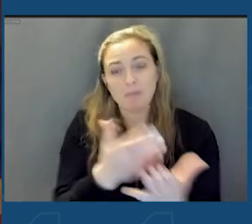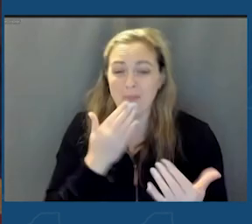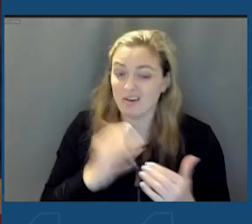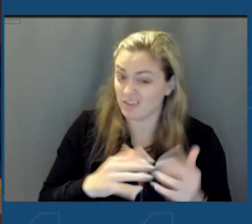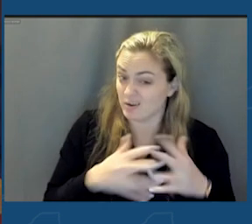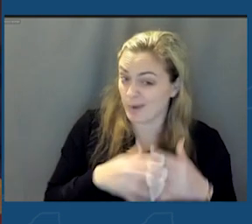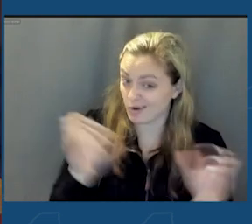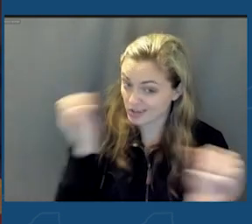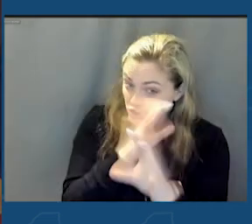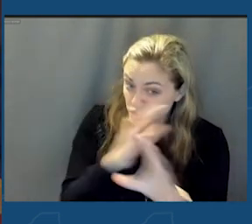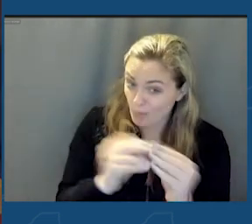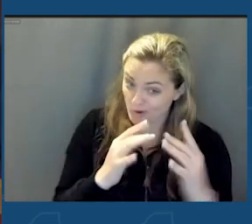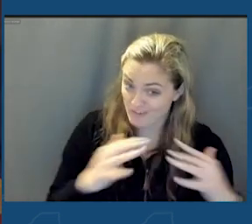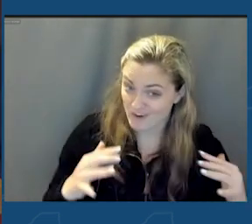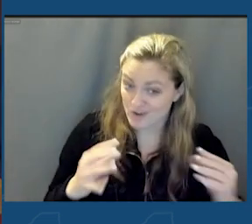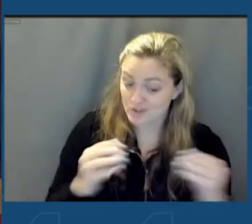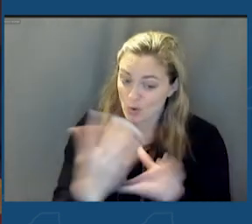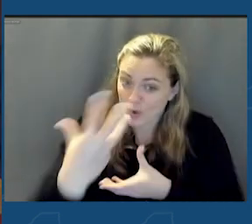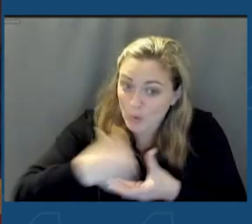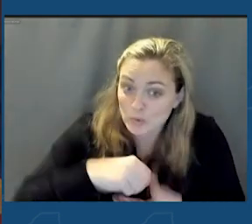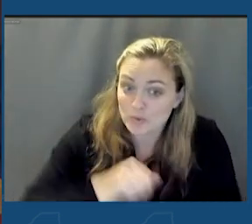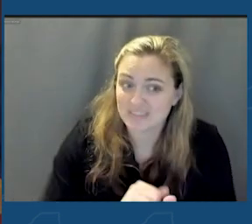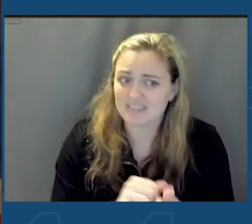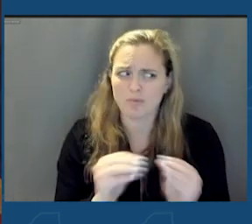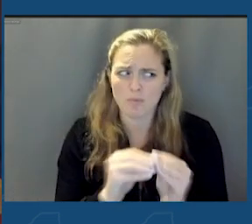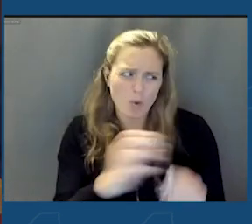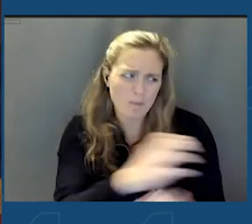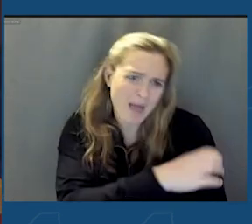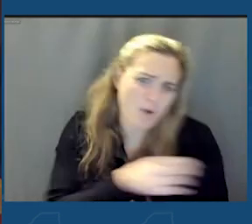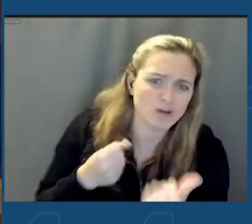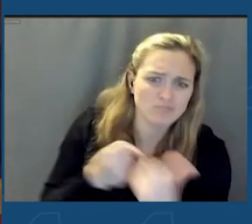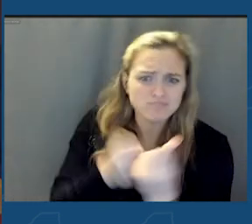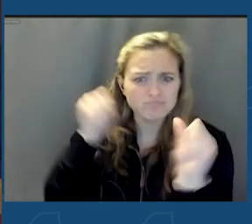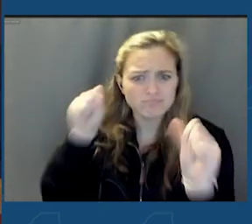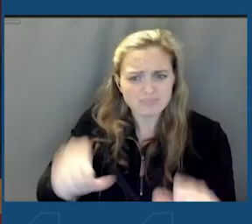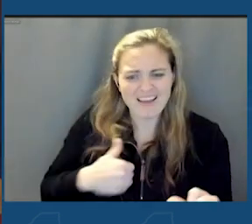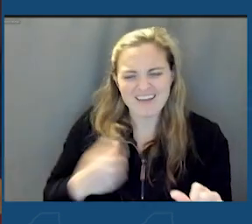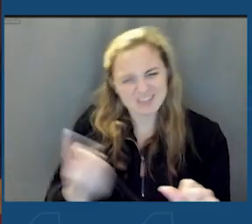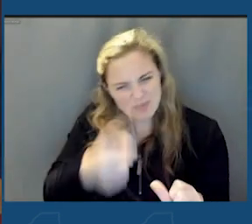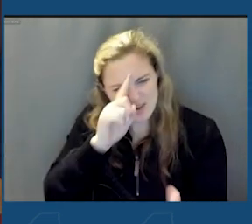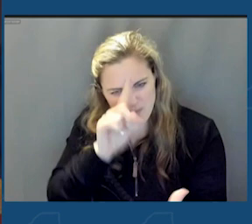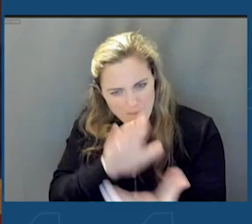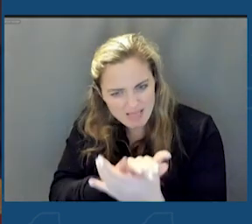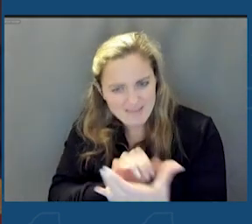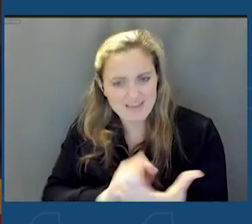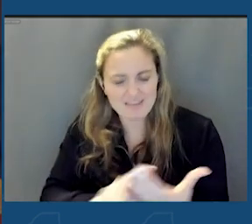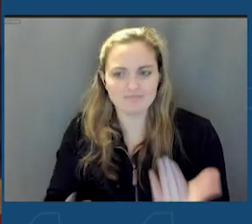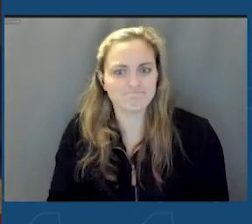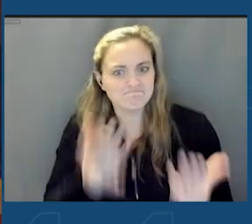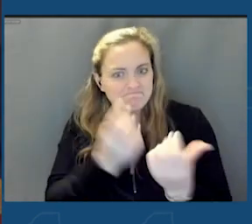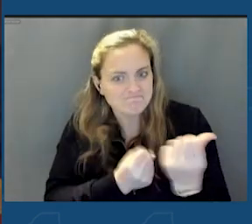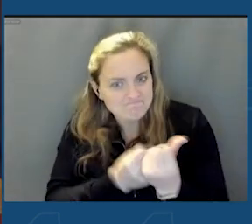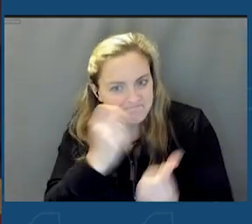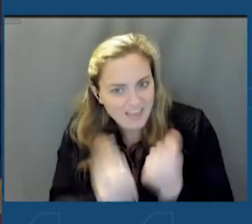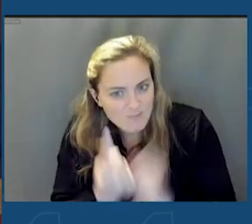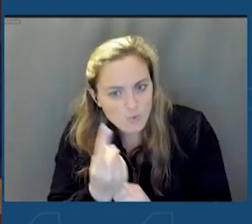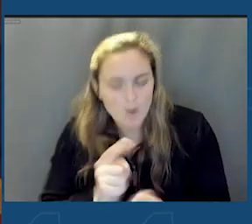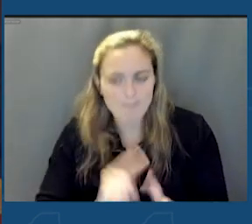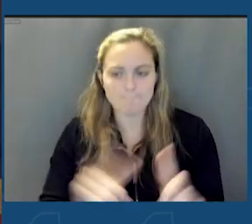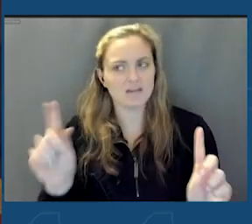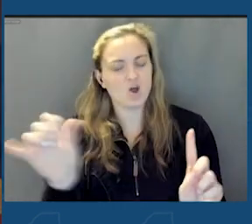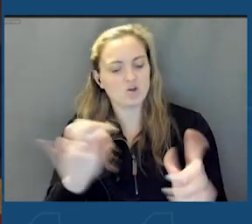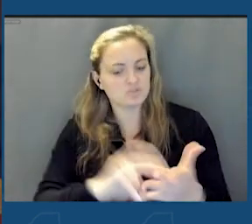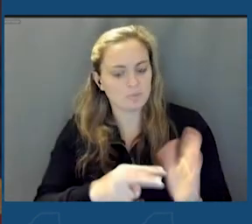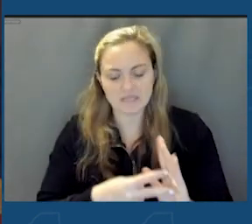more diverse, it's more inclusive, it's got more power behind it. It's something we believe in, lifting up everyone. But it also